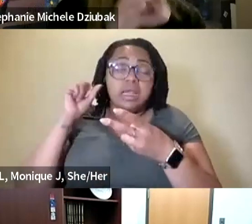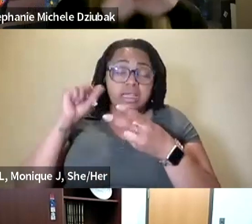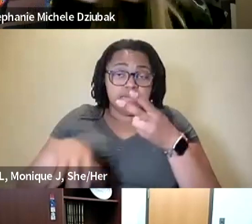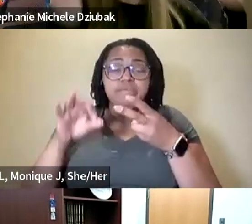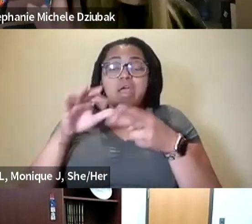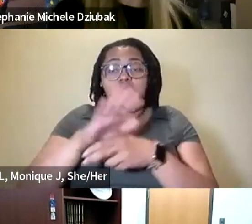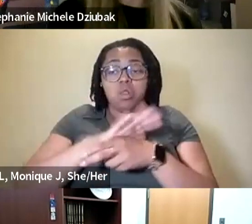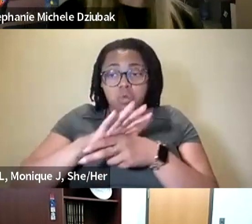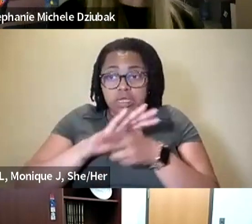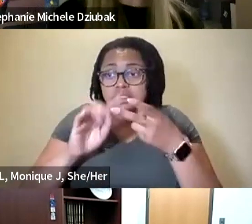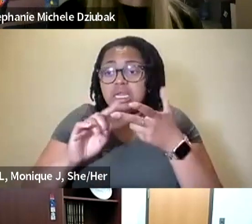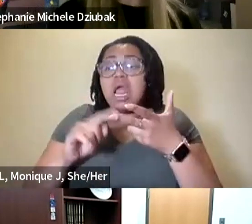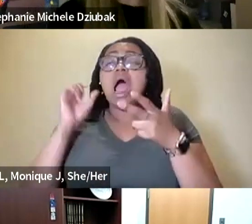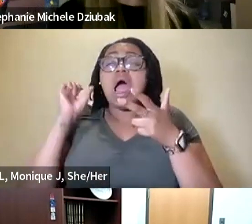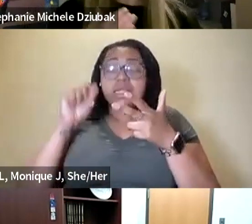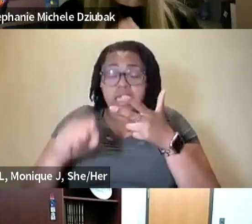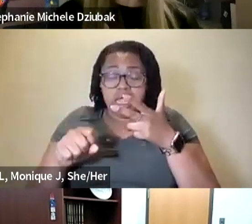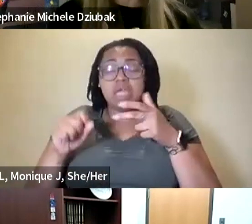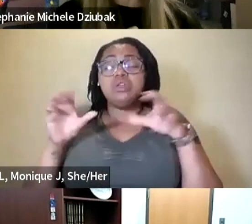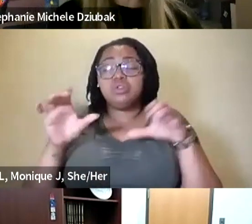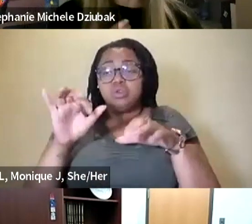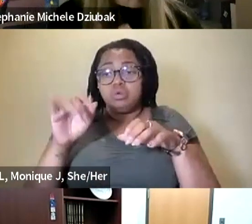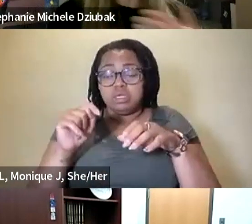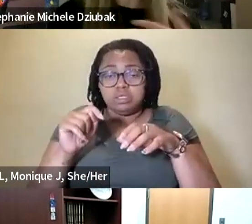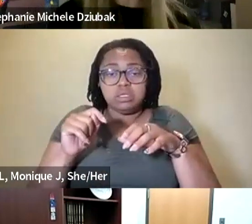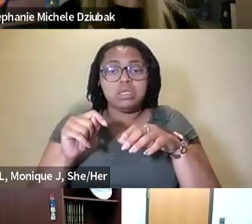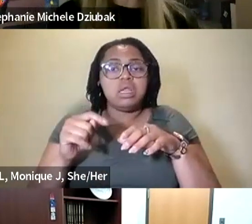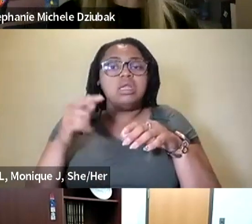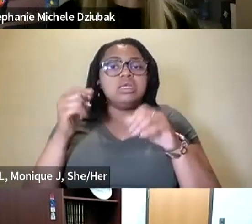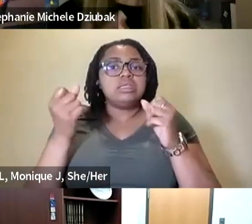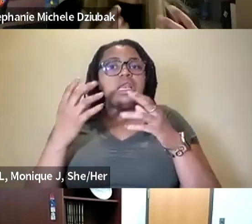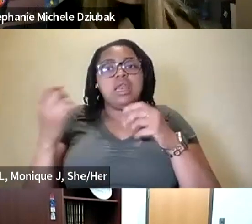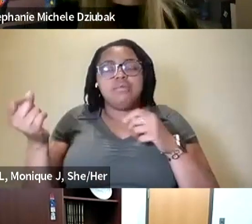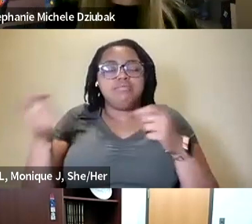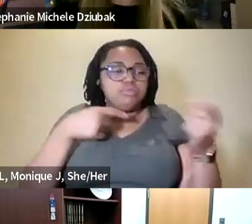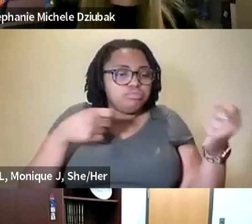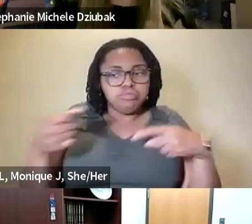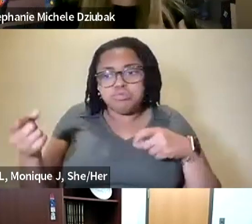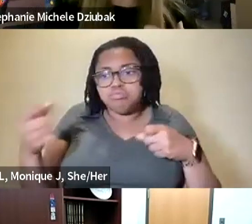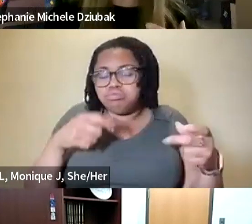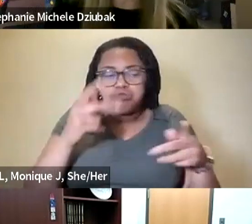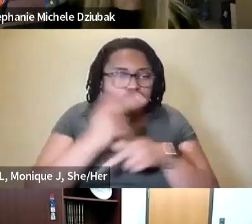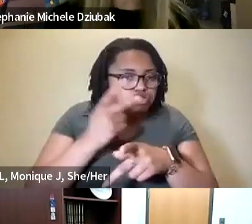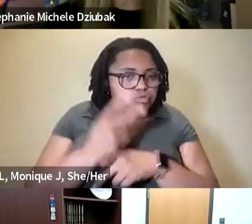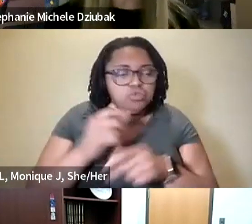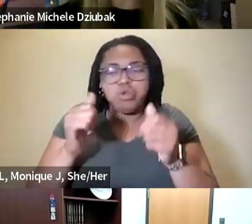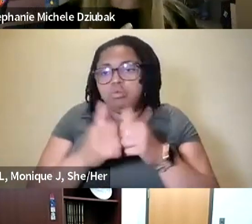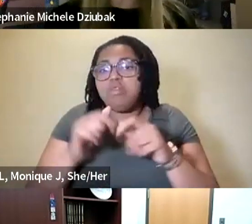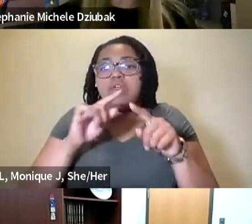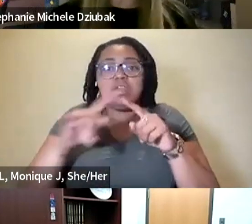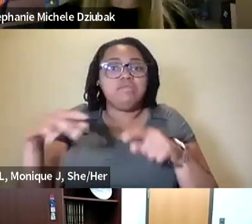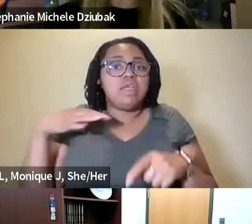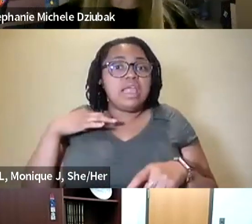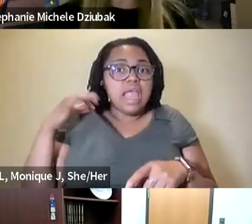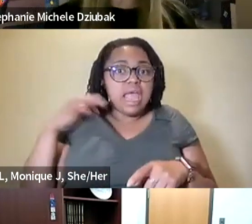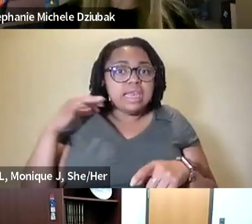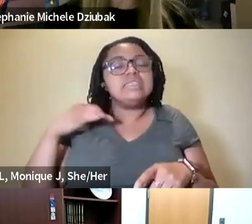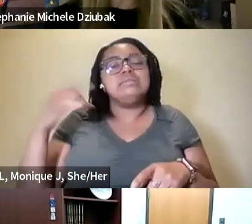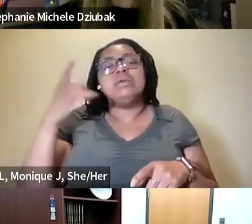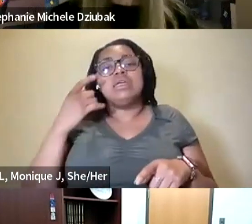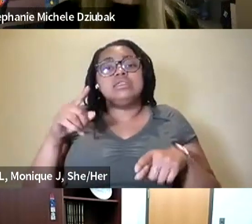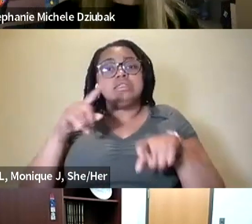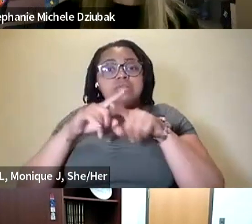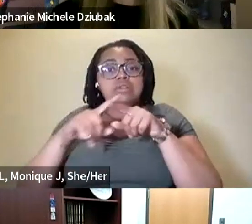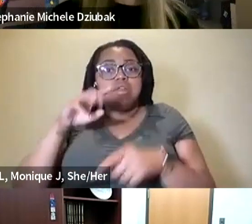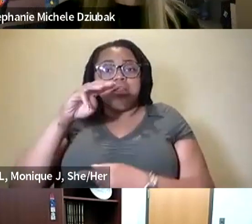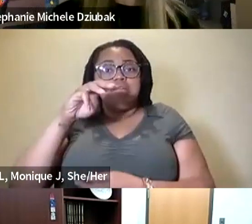mind doing all of that. It is a lot of back and forth with the different candidates because of different mayoral